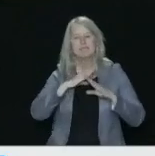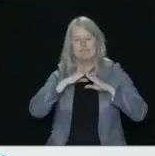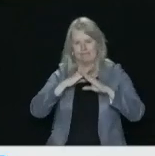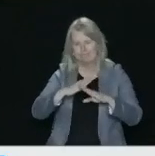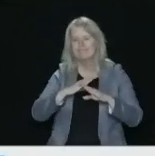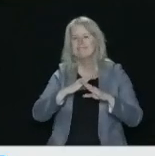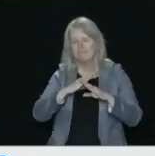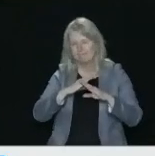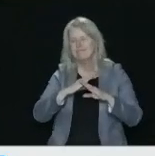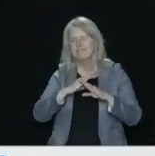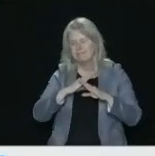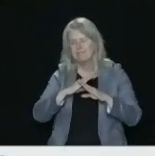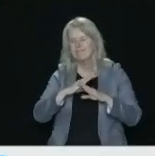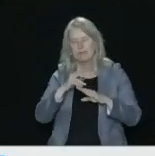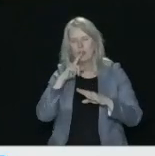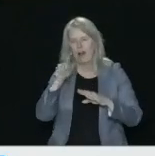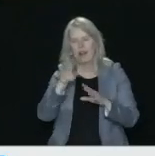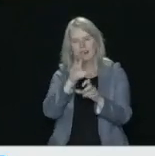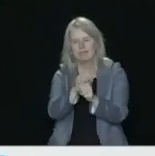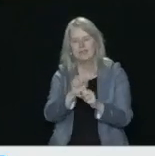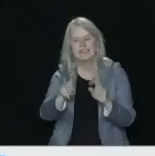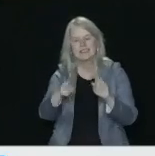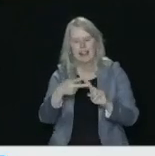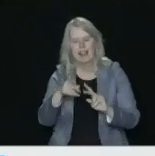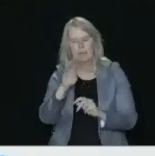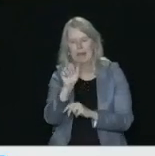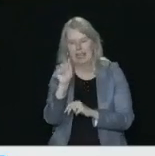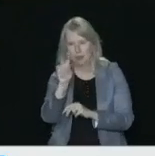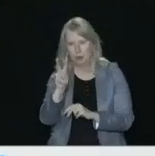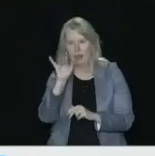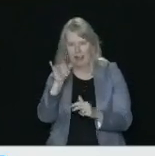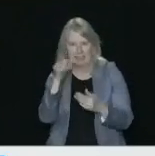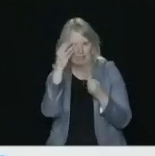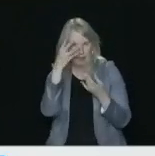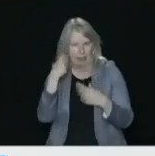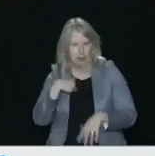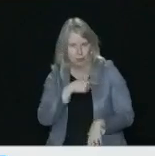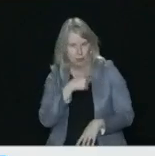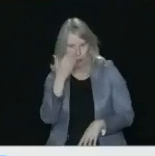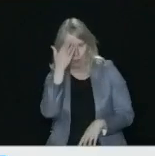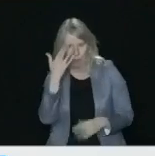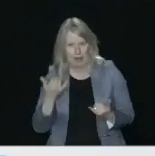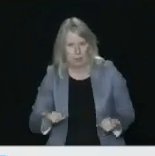and vaccination requirements for public-facing federal institutions.